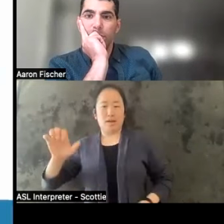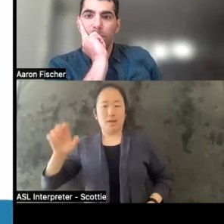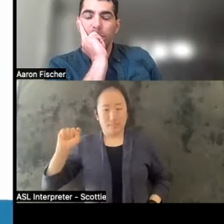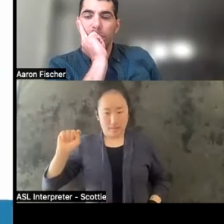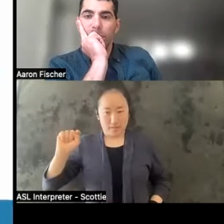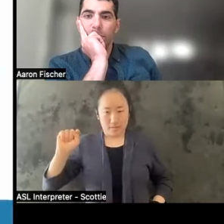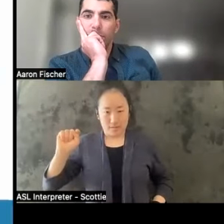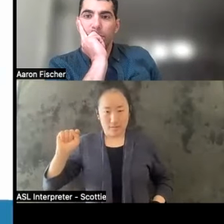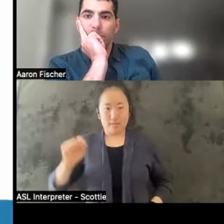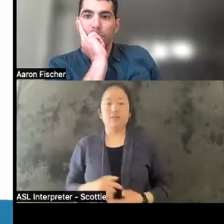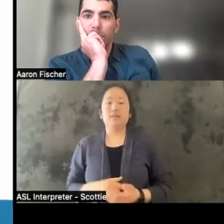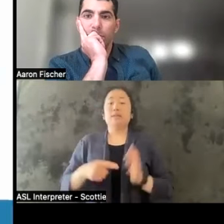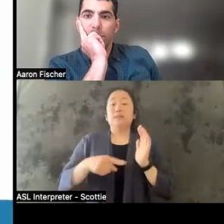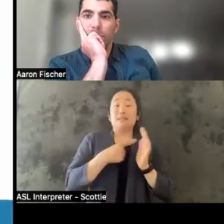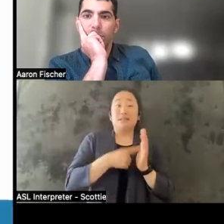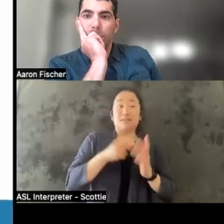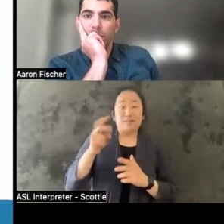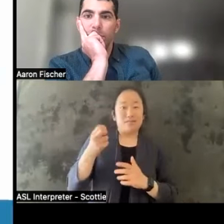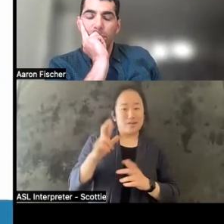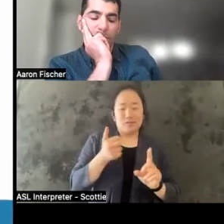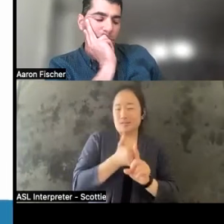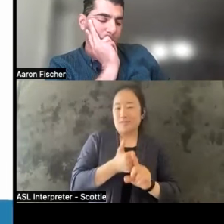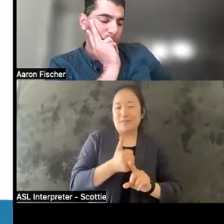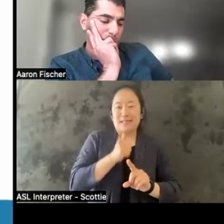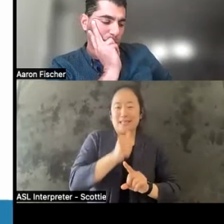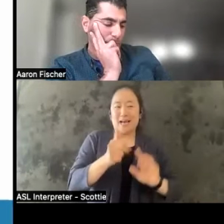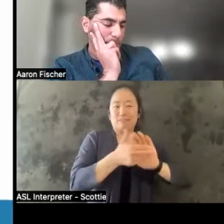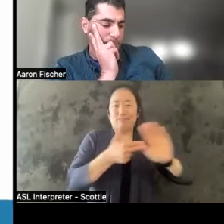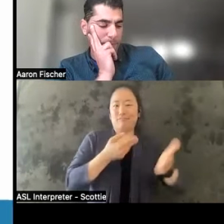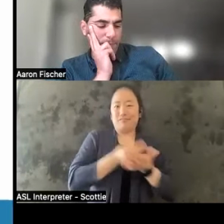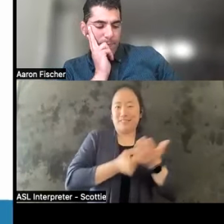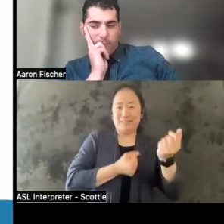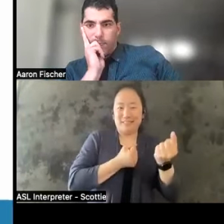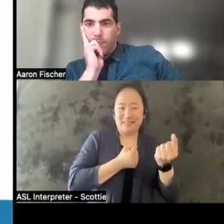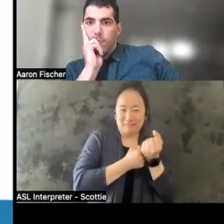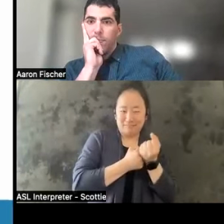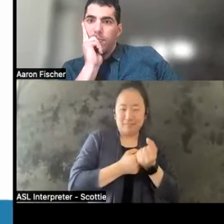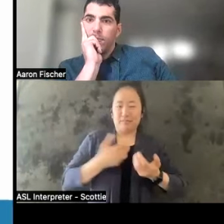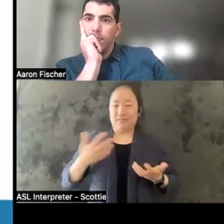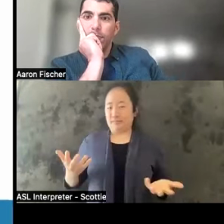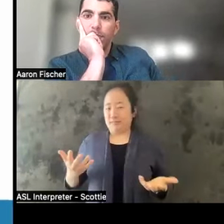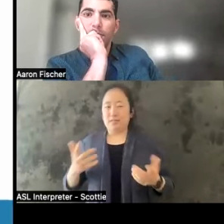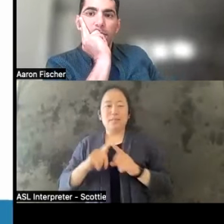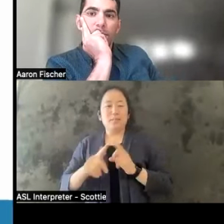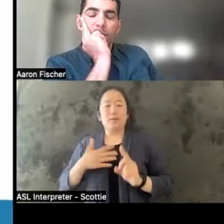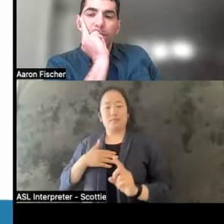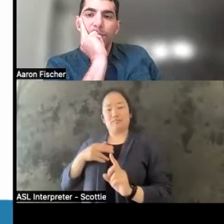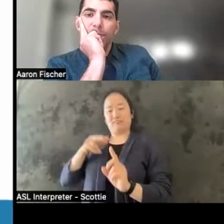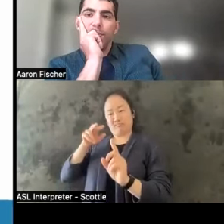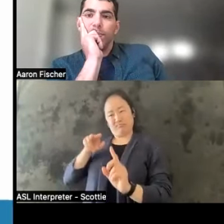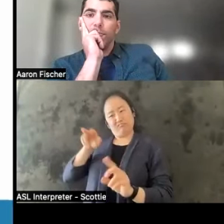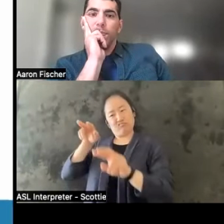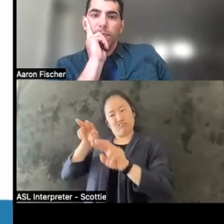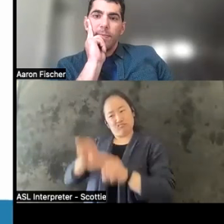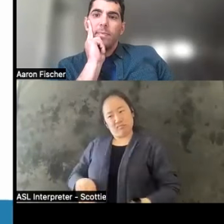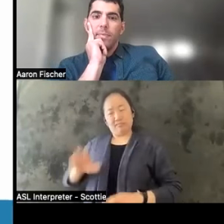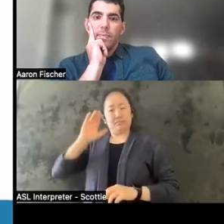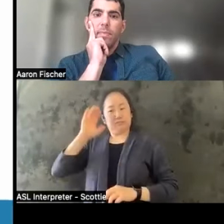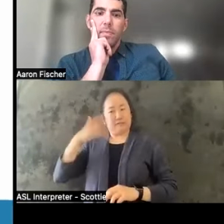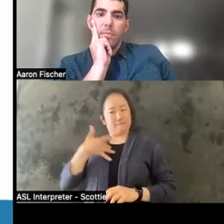financial assistance. But in any event, there are several different laws that I see as implicated